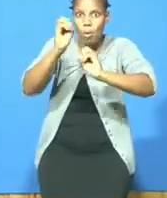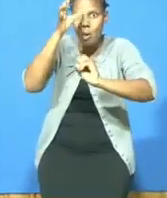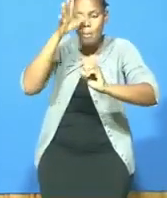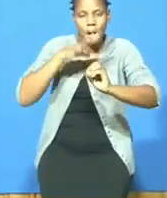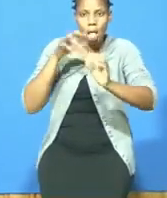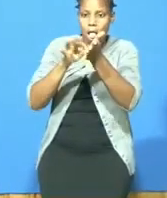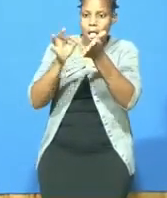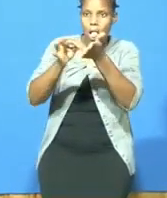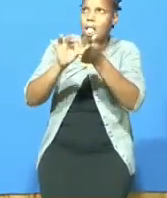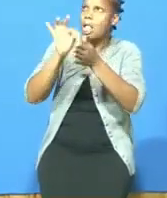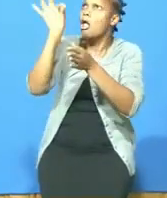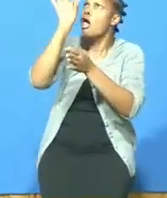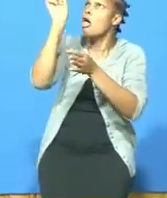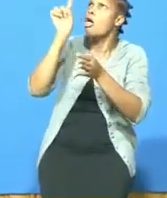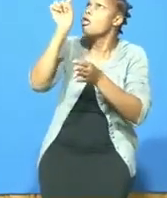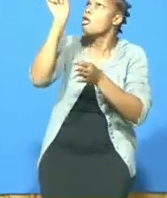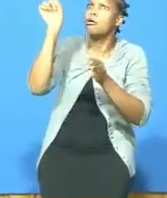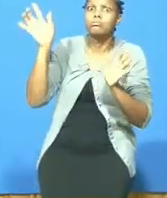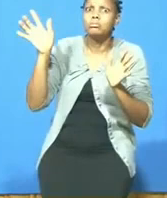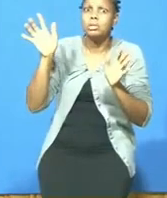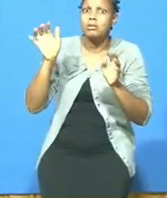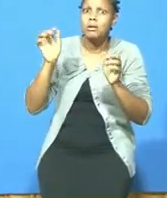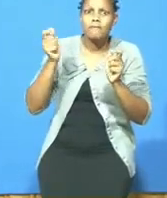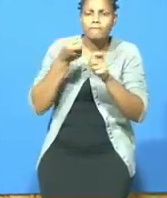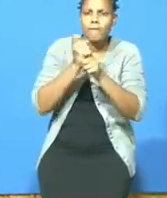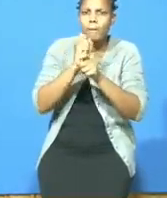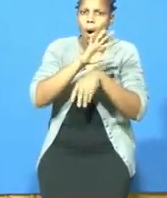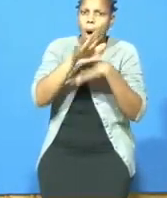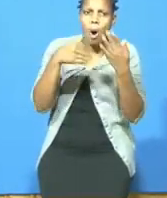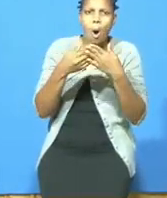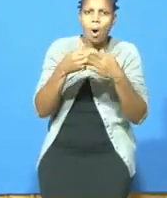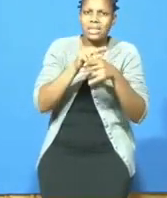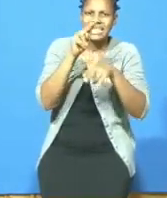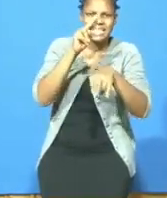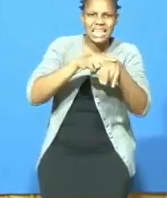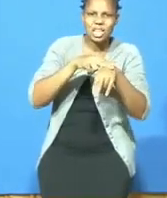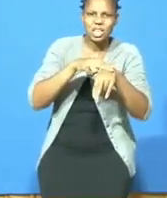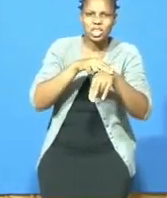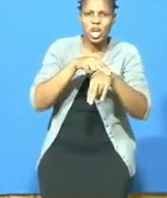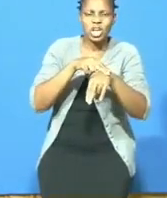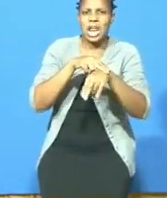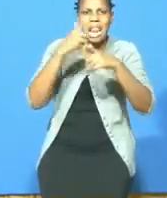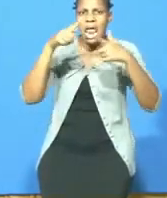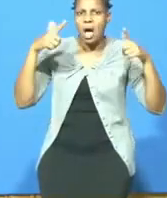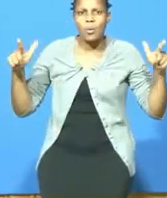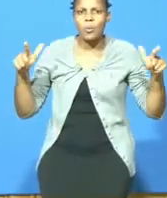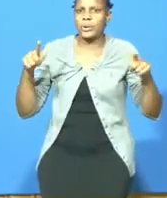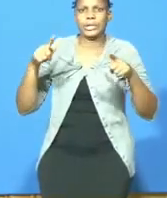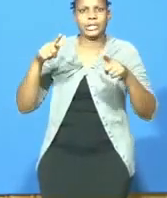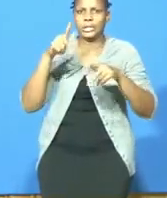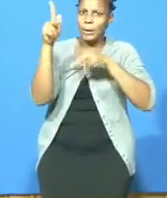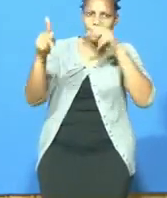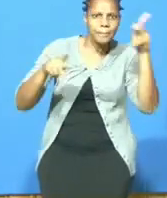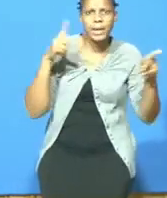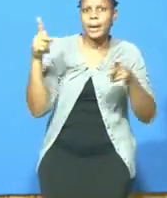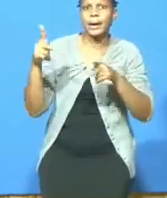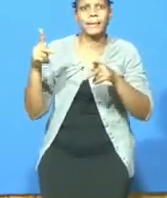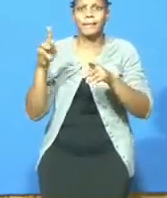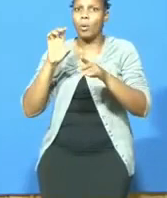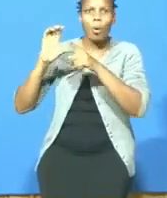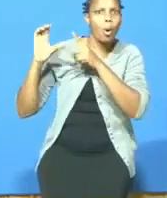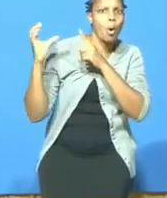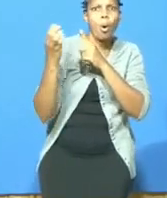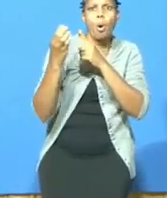could number. They come from all nations, from tribes, people, tongues, and they stand before